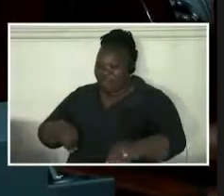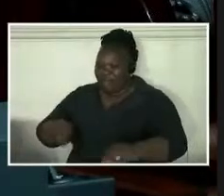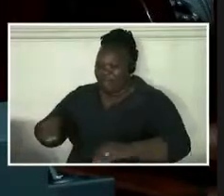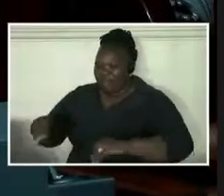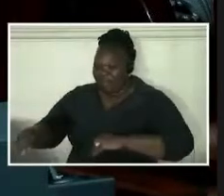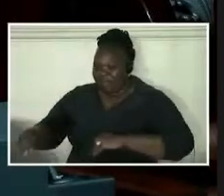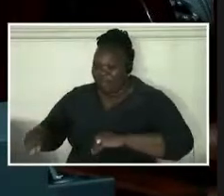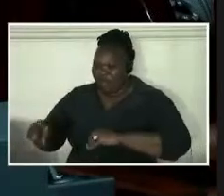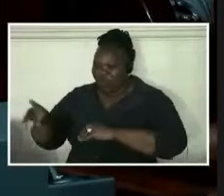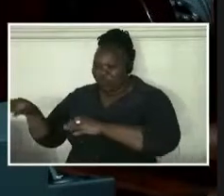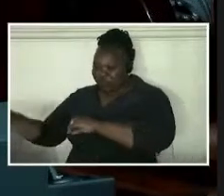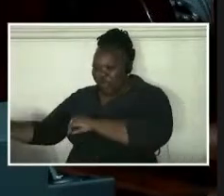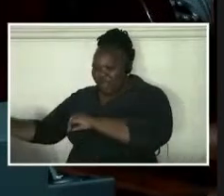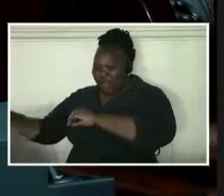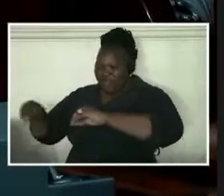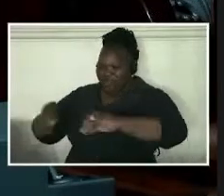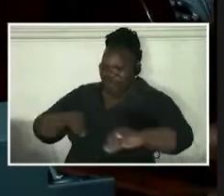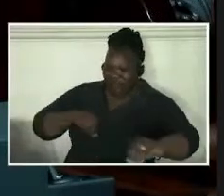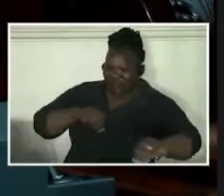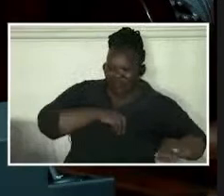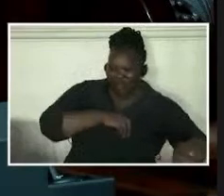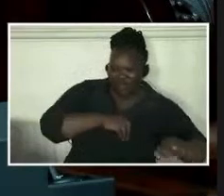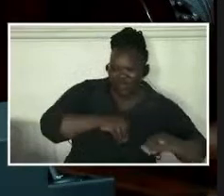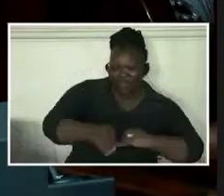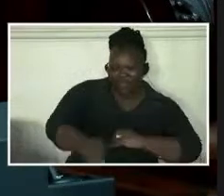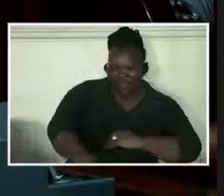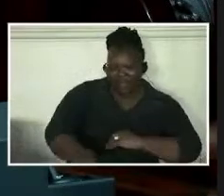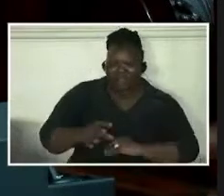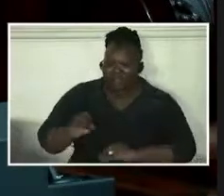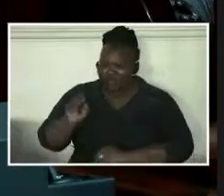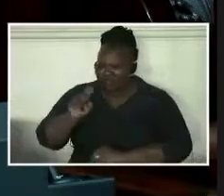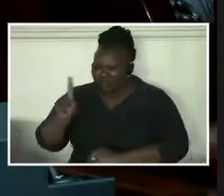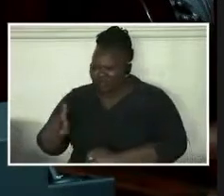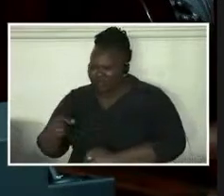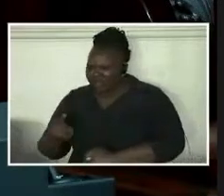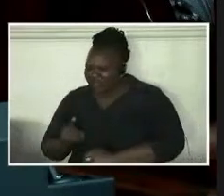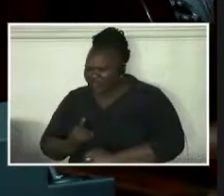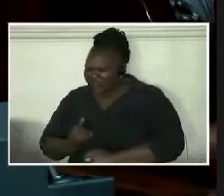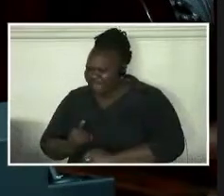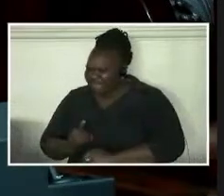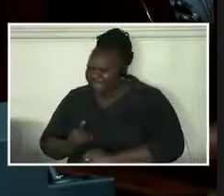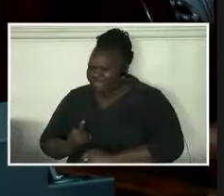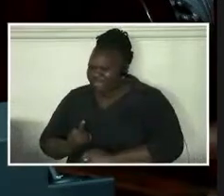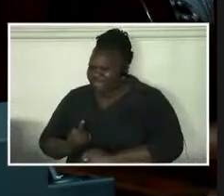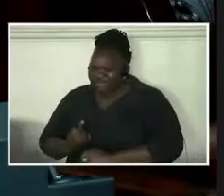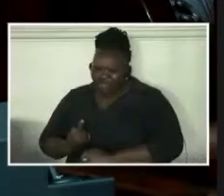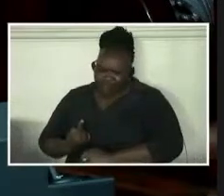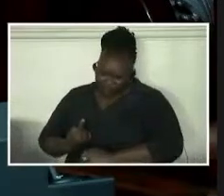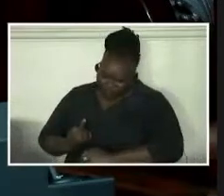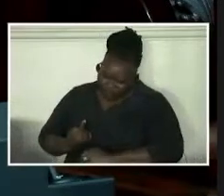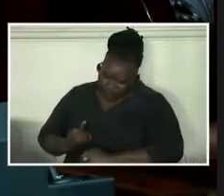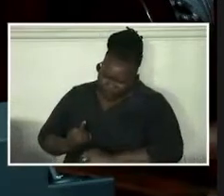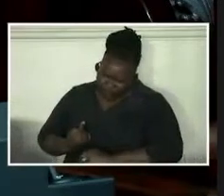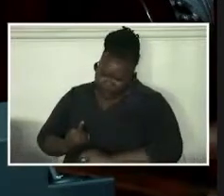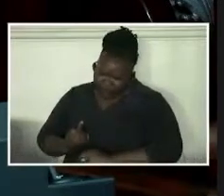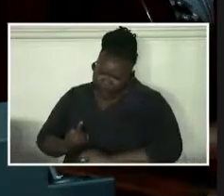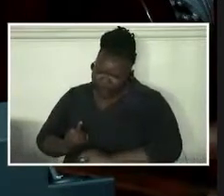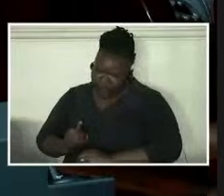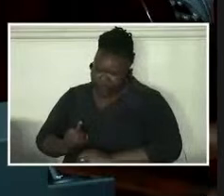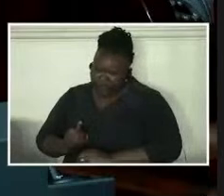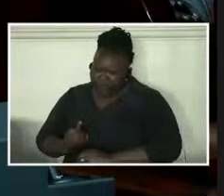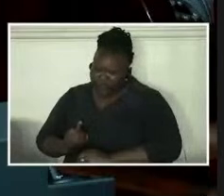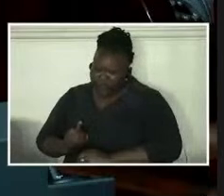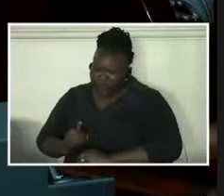from one theater to another and then you ask yourself where does it leave the physical and the